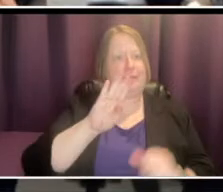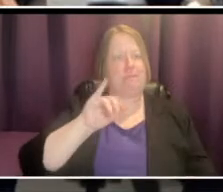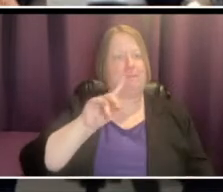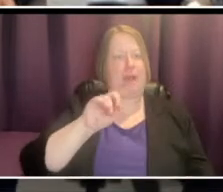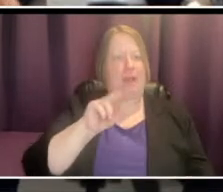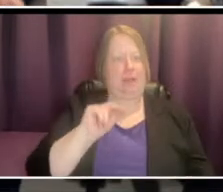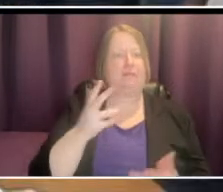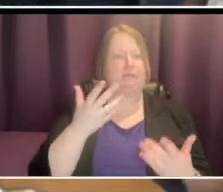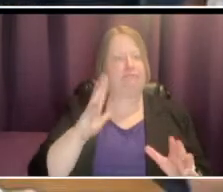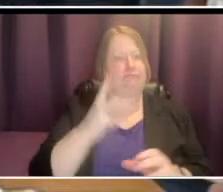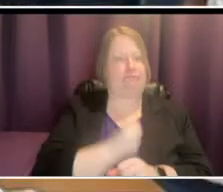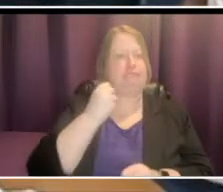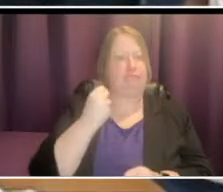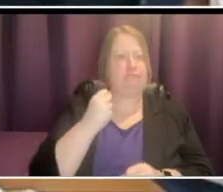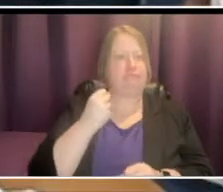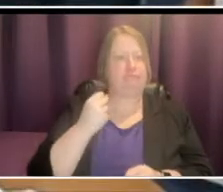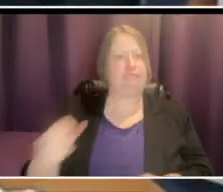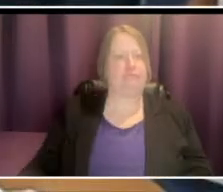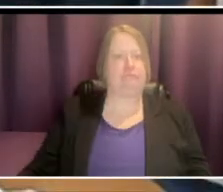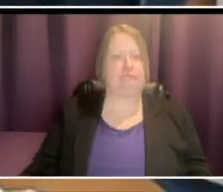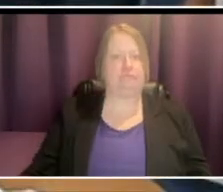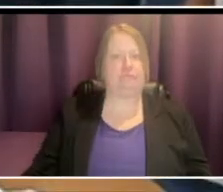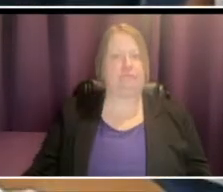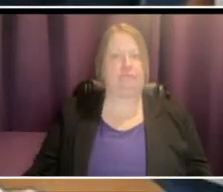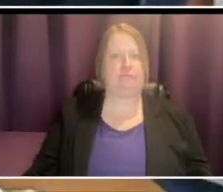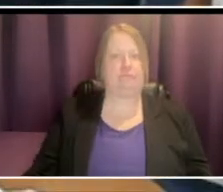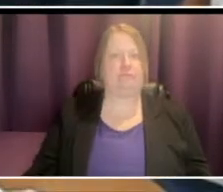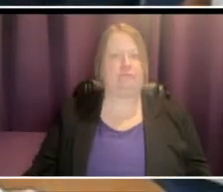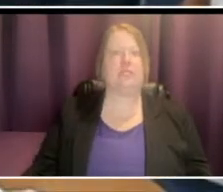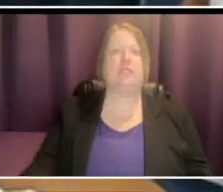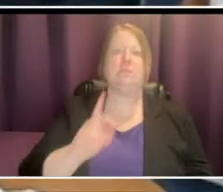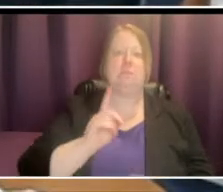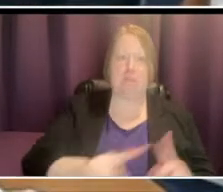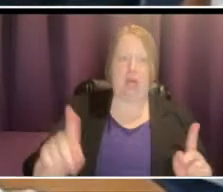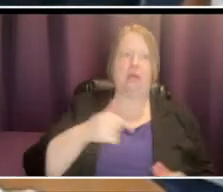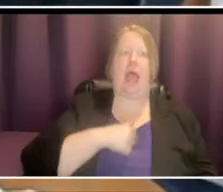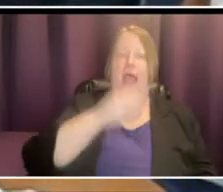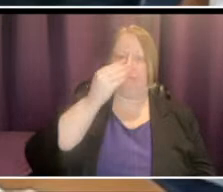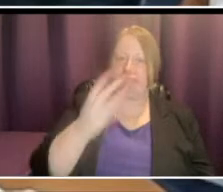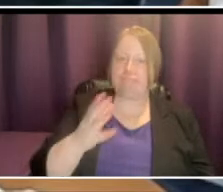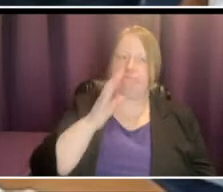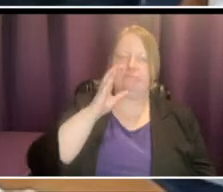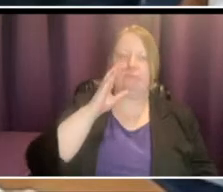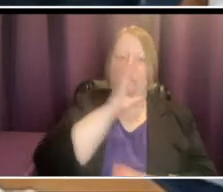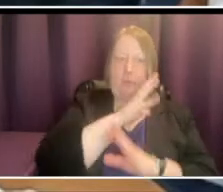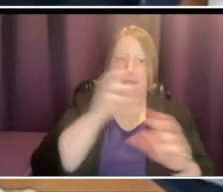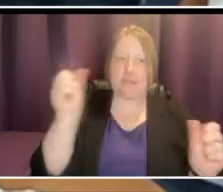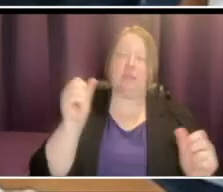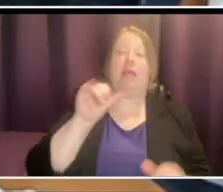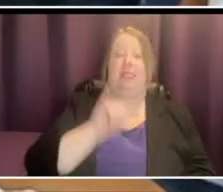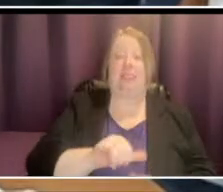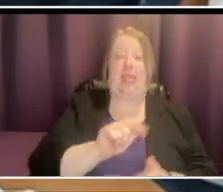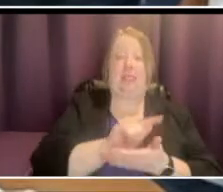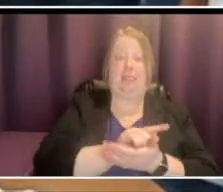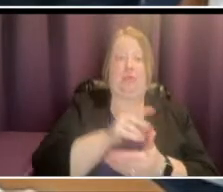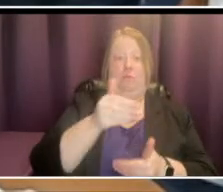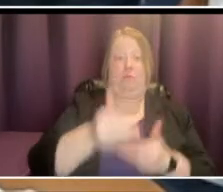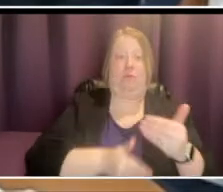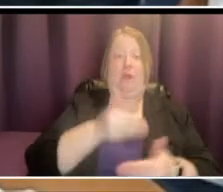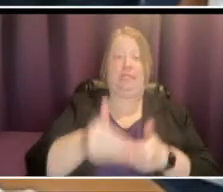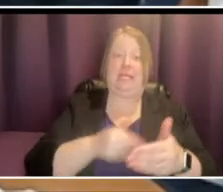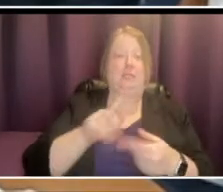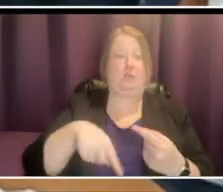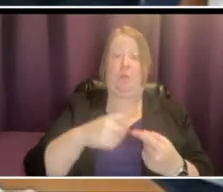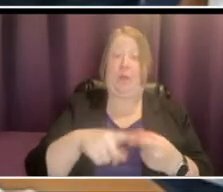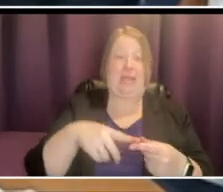in the election. But I communicated to the president that when that legal process is exhausted